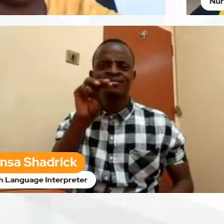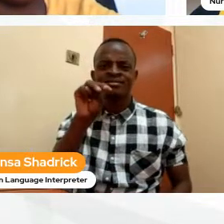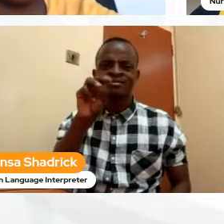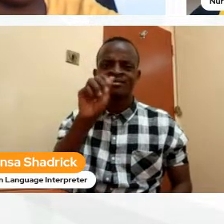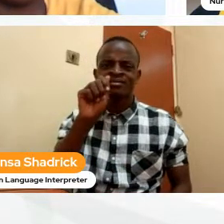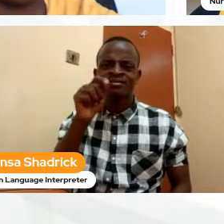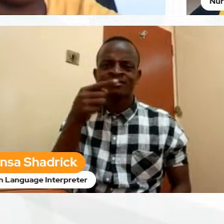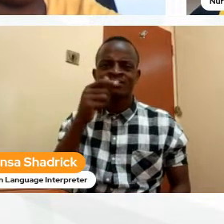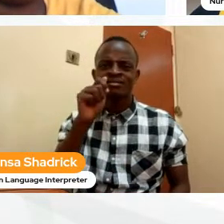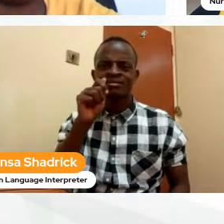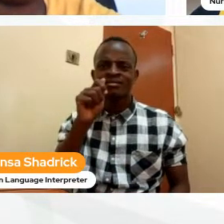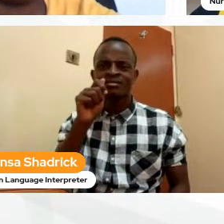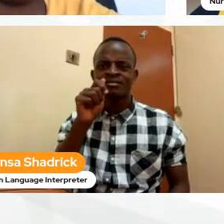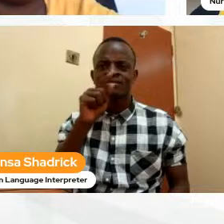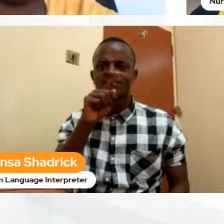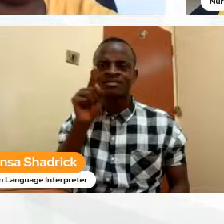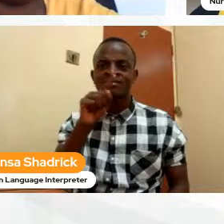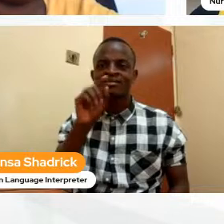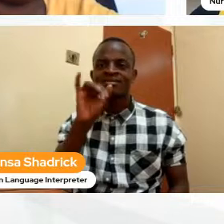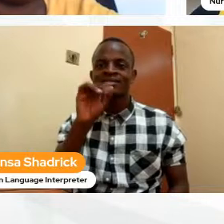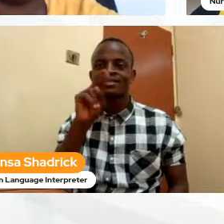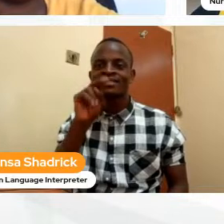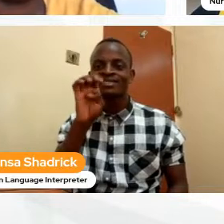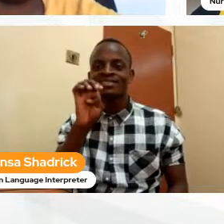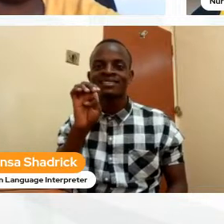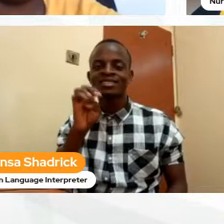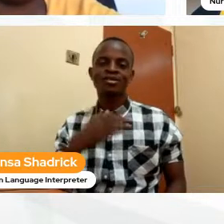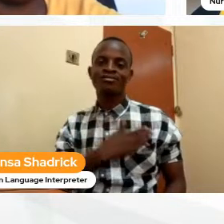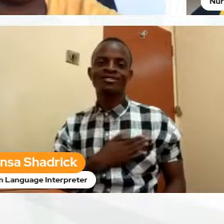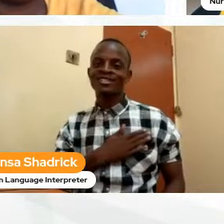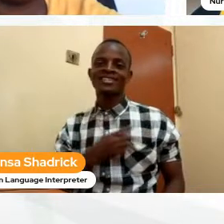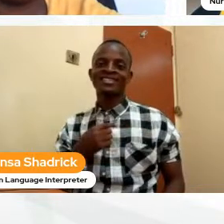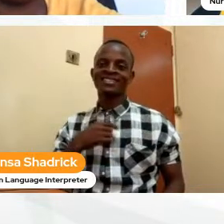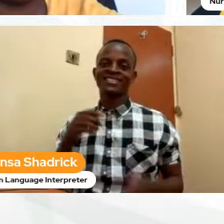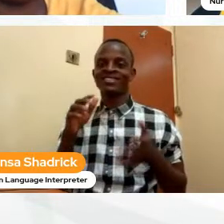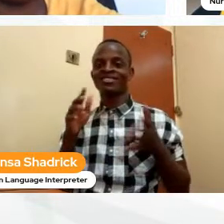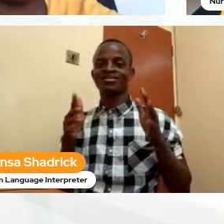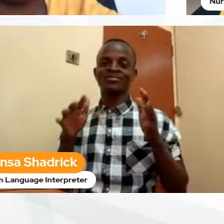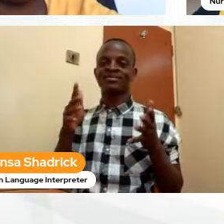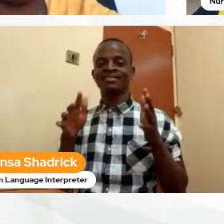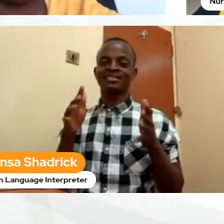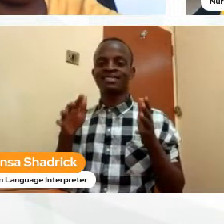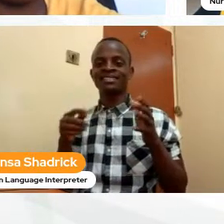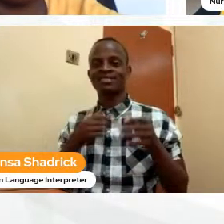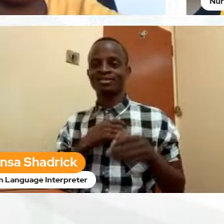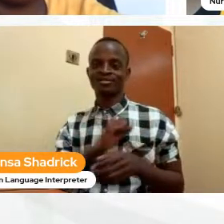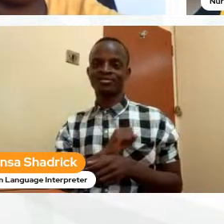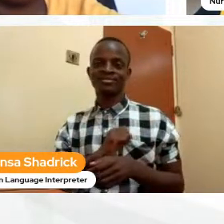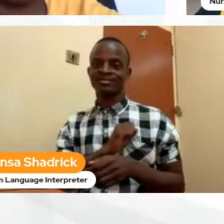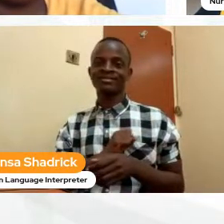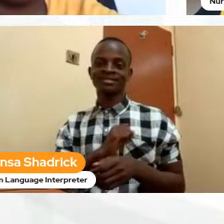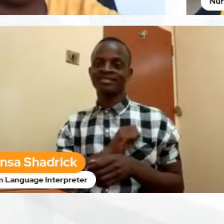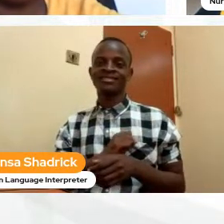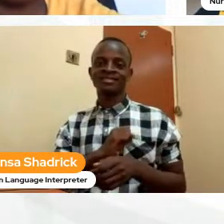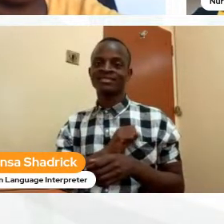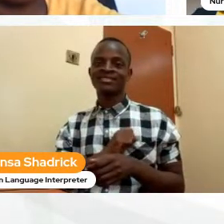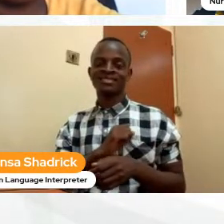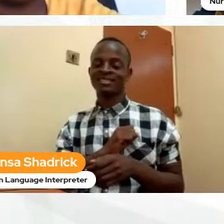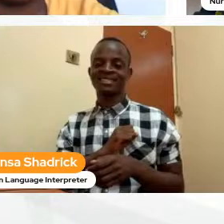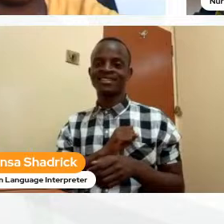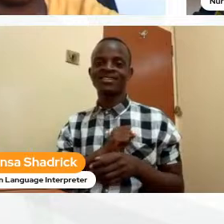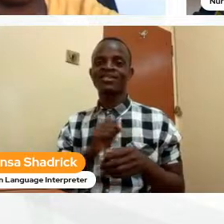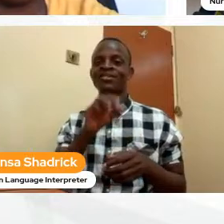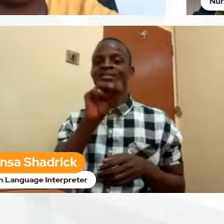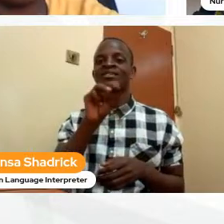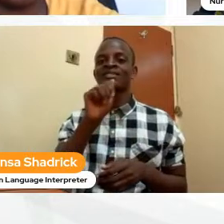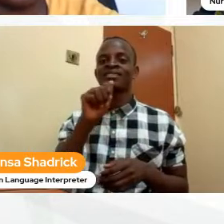So I'm a little bit nervous, you forgive me. It's the first time, yeah. So the second thing on the magazine, which you spoke